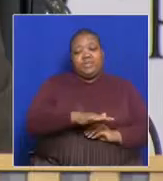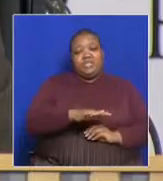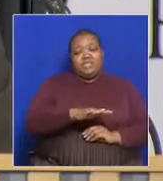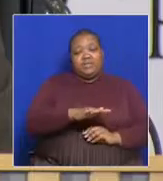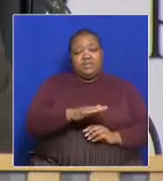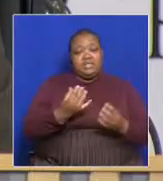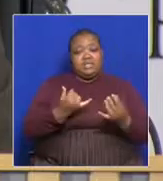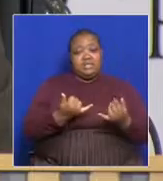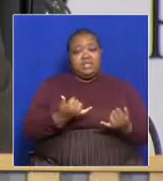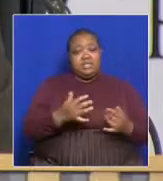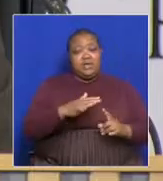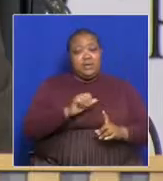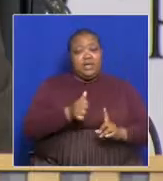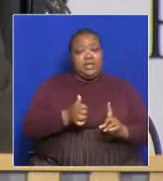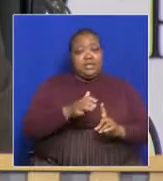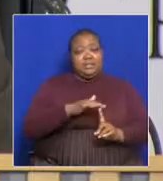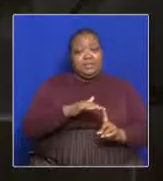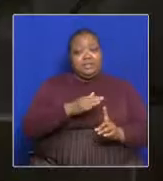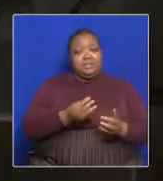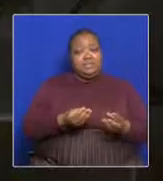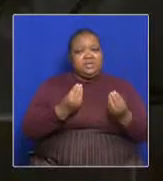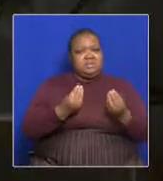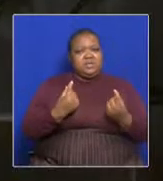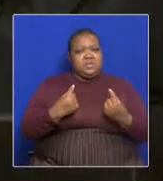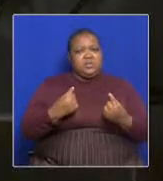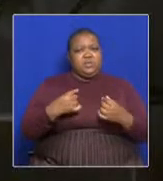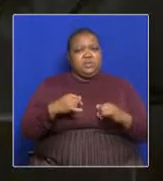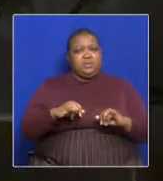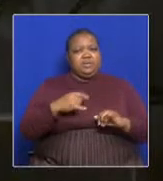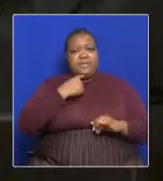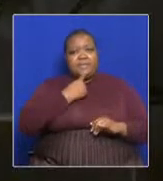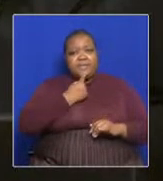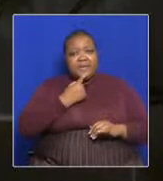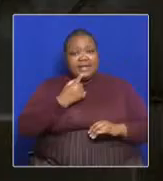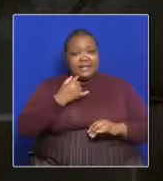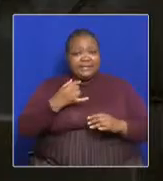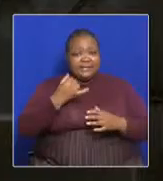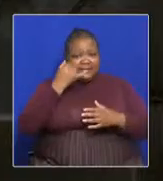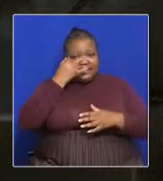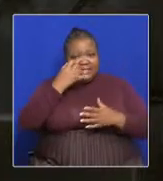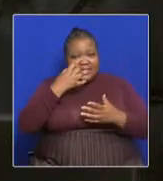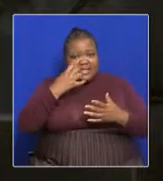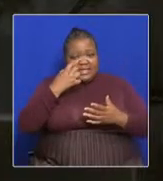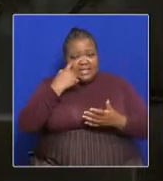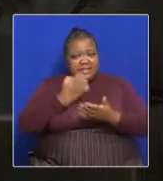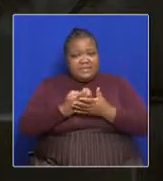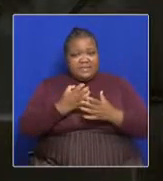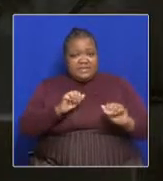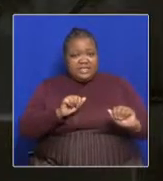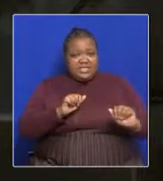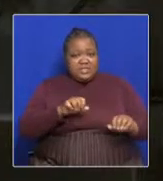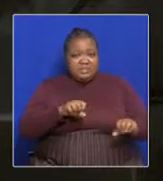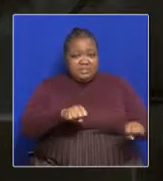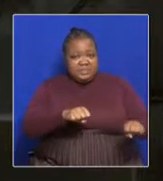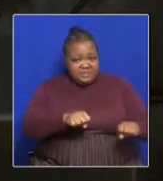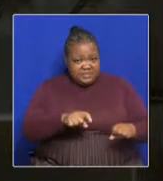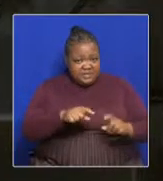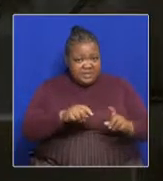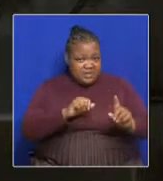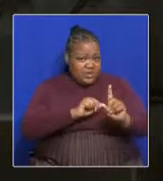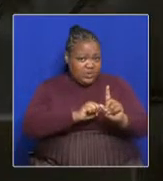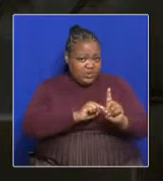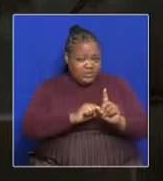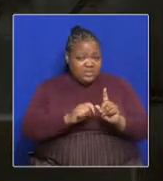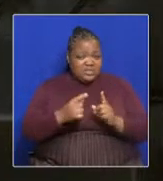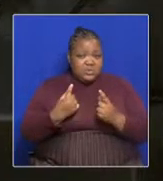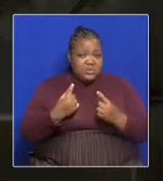location. You don't even do that. But these are your exhibits. So you either chose to do nothing